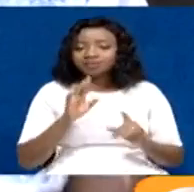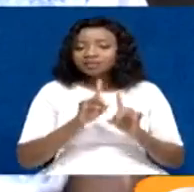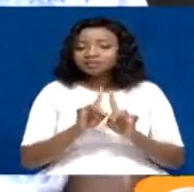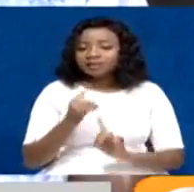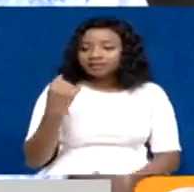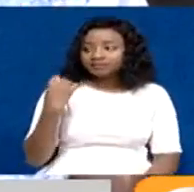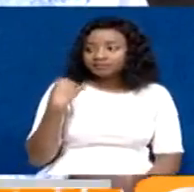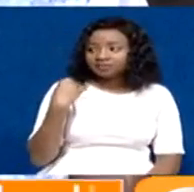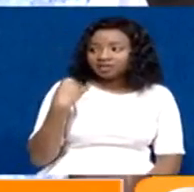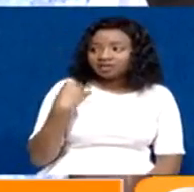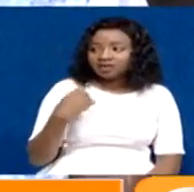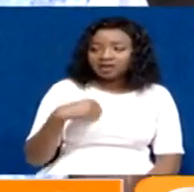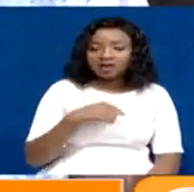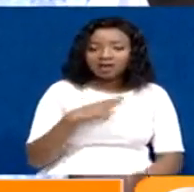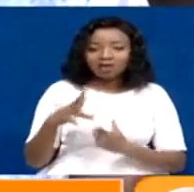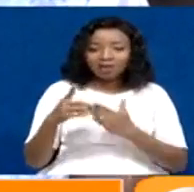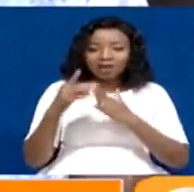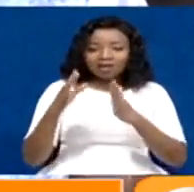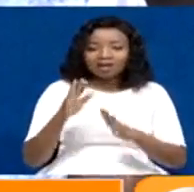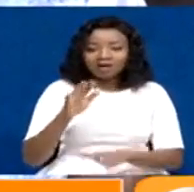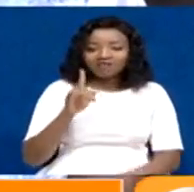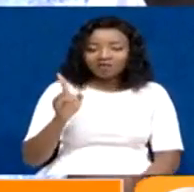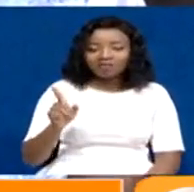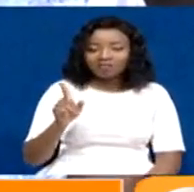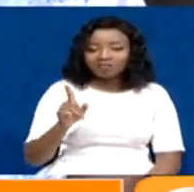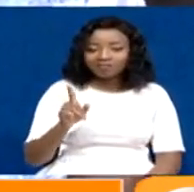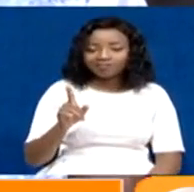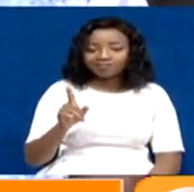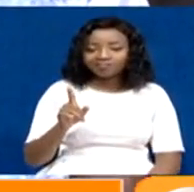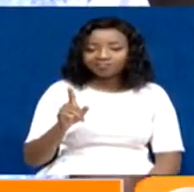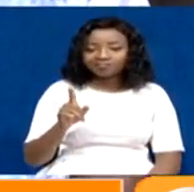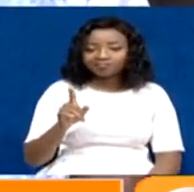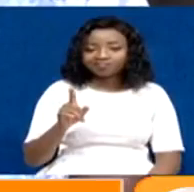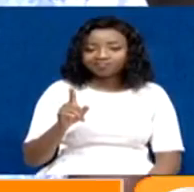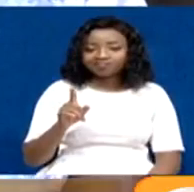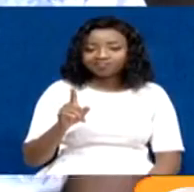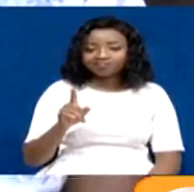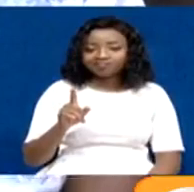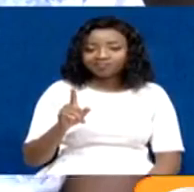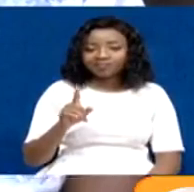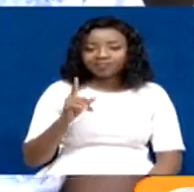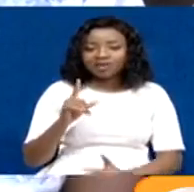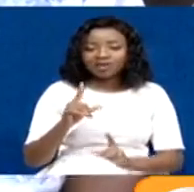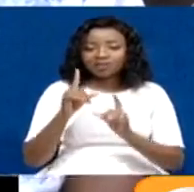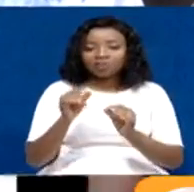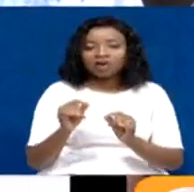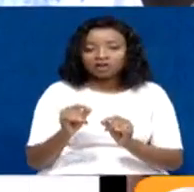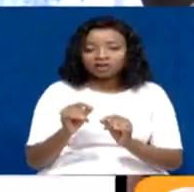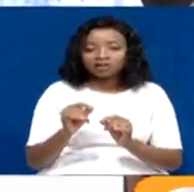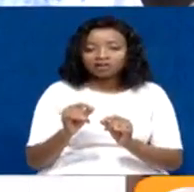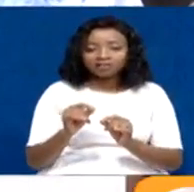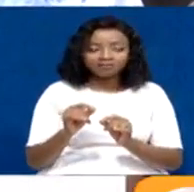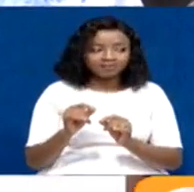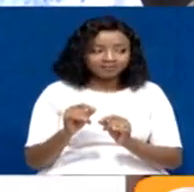Yesterday, one of our senior leaders from Azimio and also in Jubilee purported to issue a statement